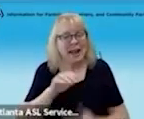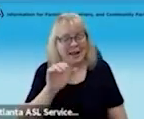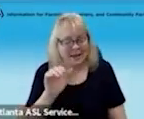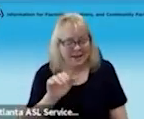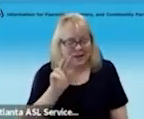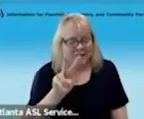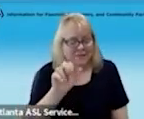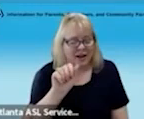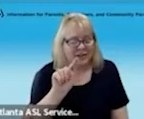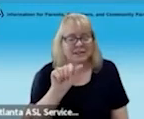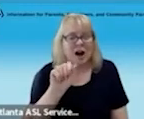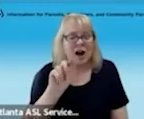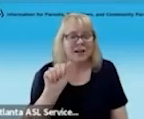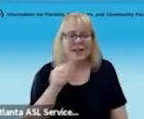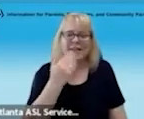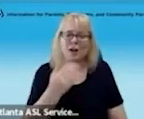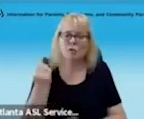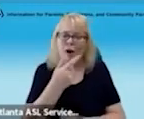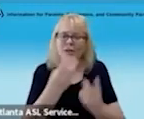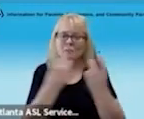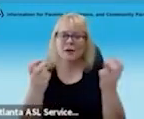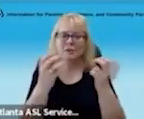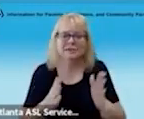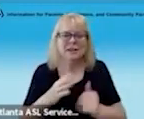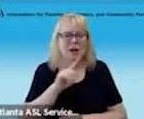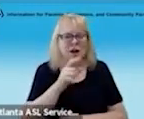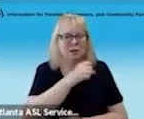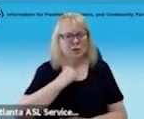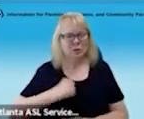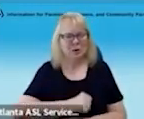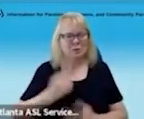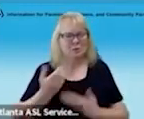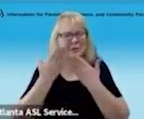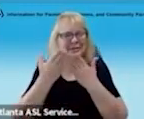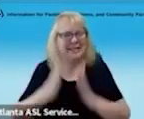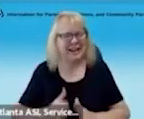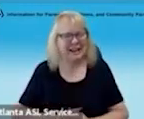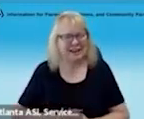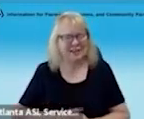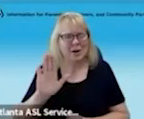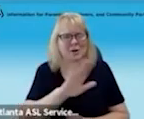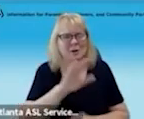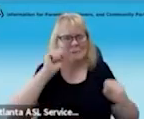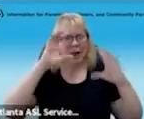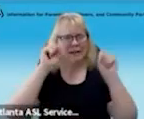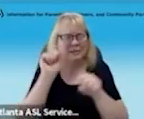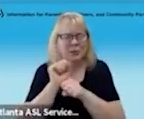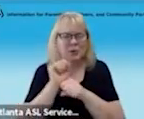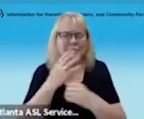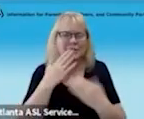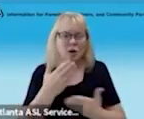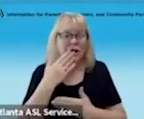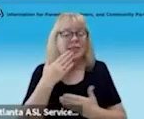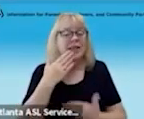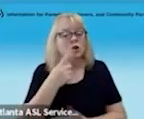build a better health and well-being for the community. Thank you. Thank you again, Vatana. And thank you